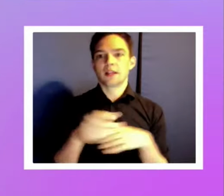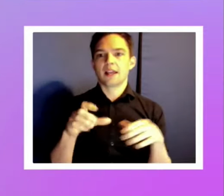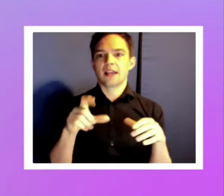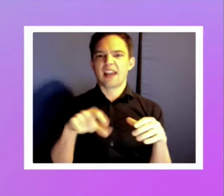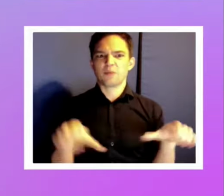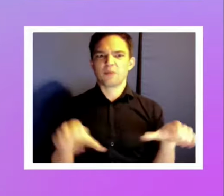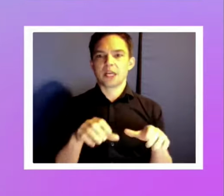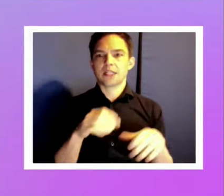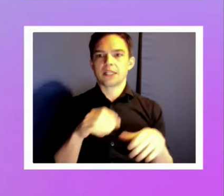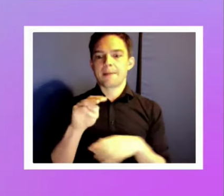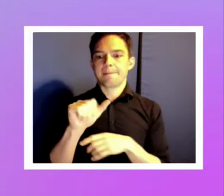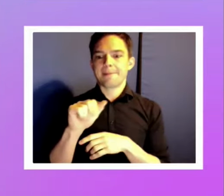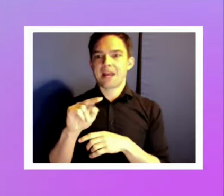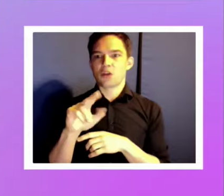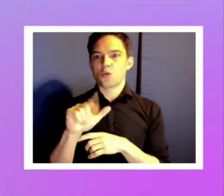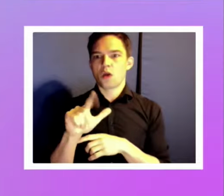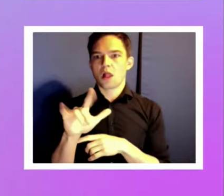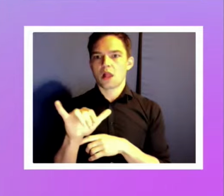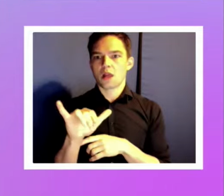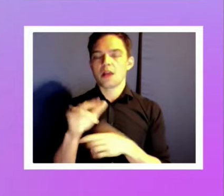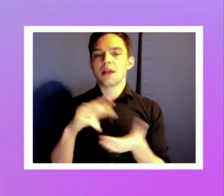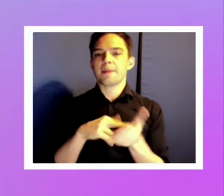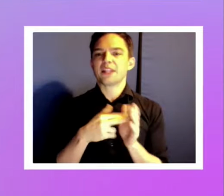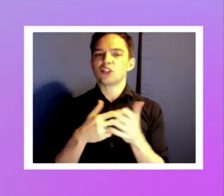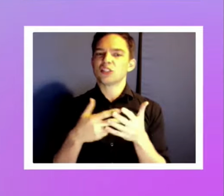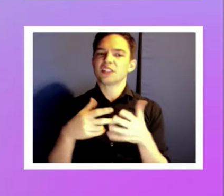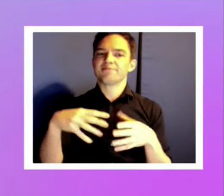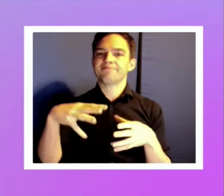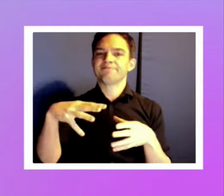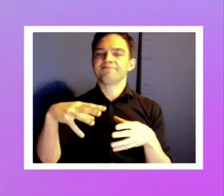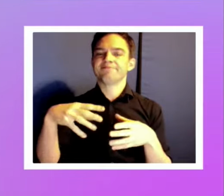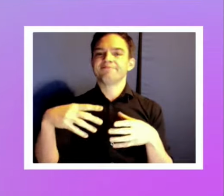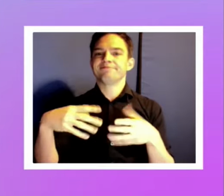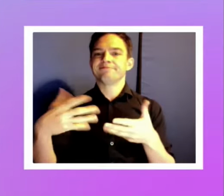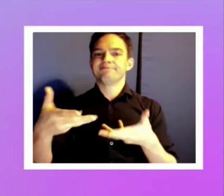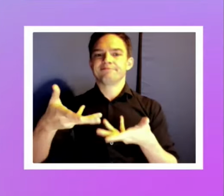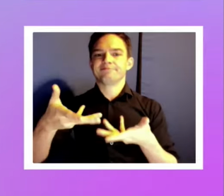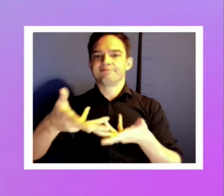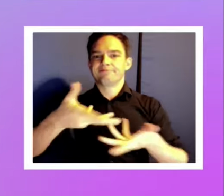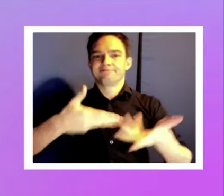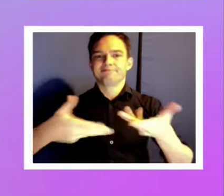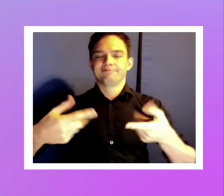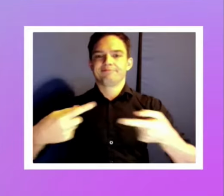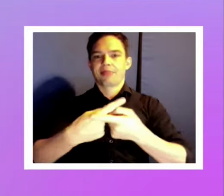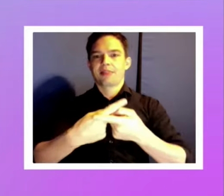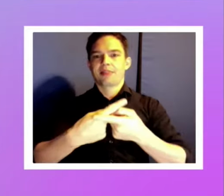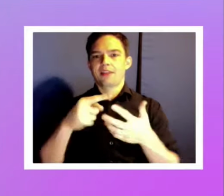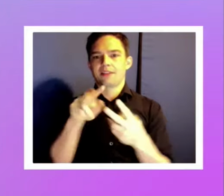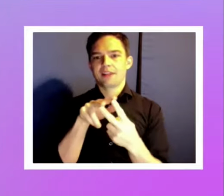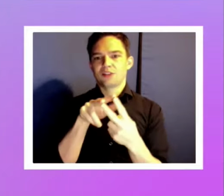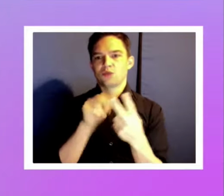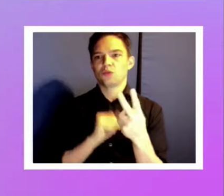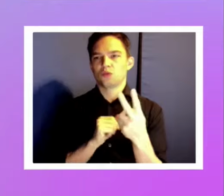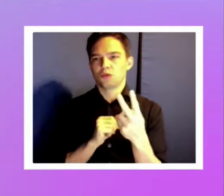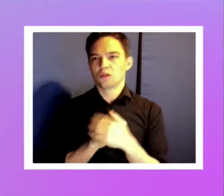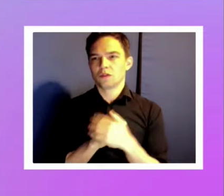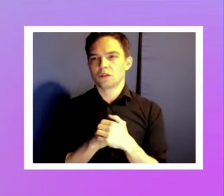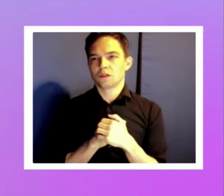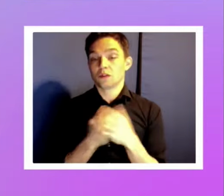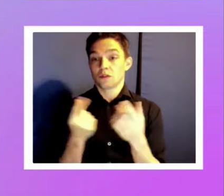manually, so there's an interplay going on between those two. And what we wanted to